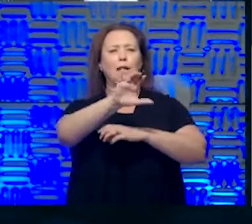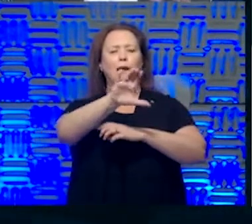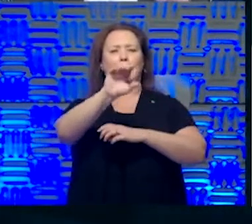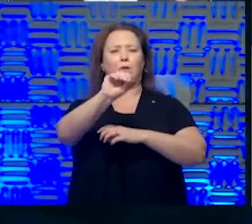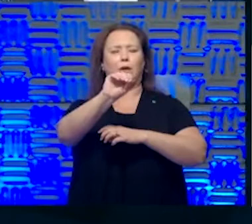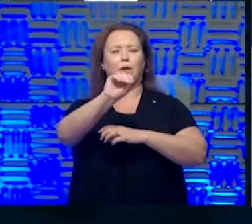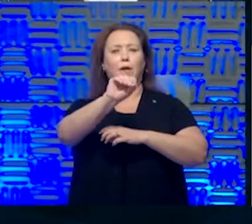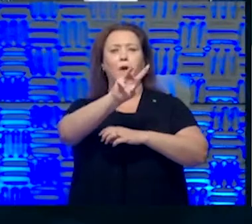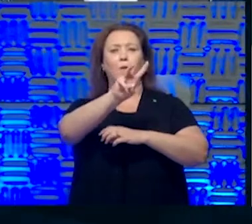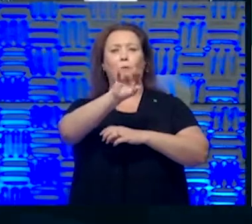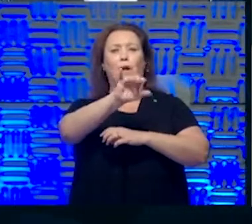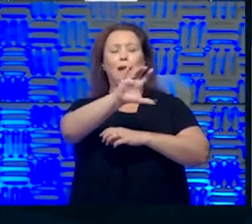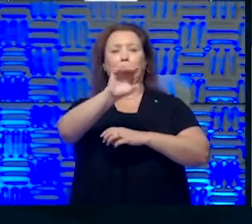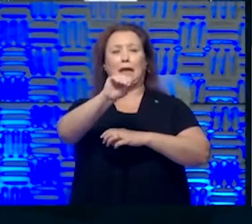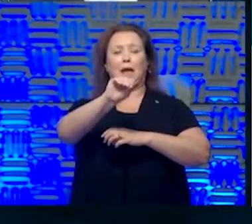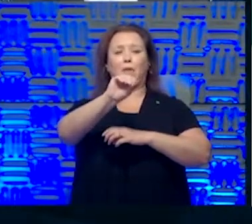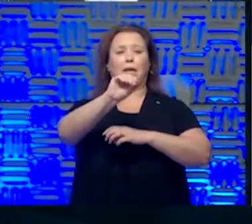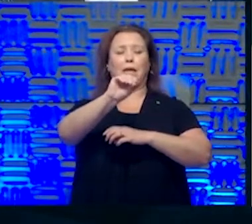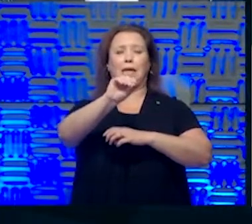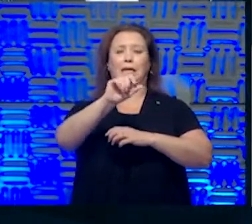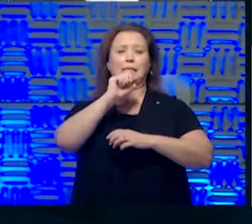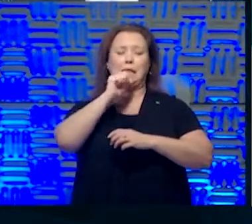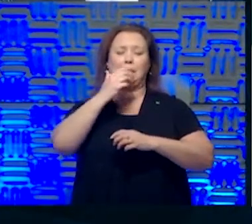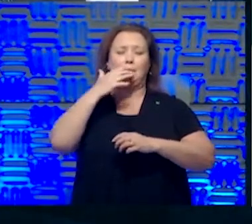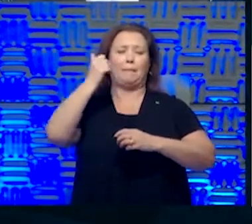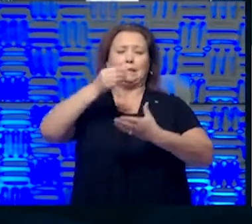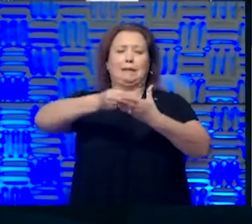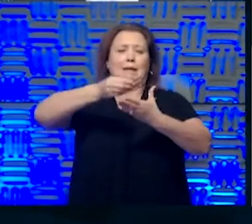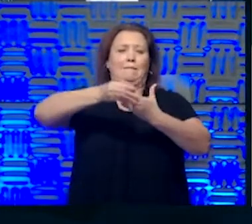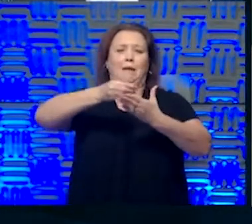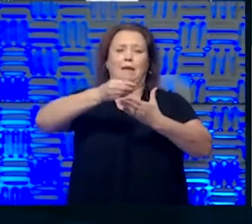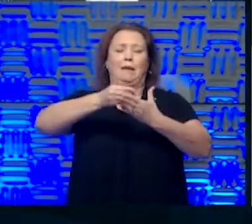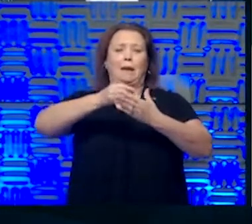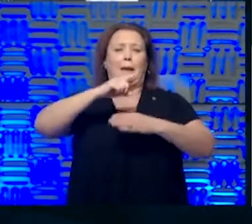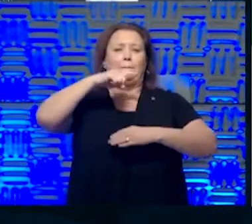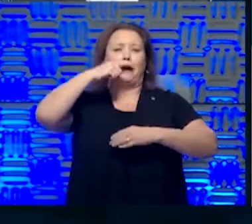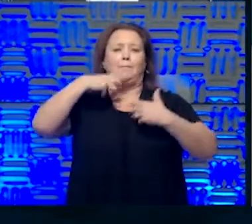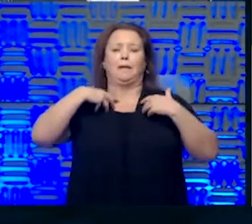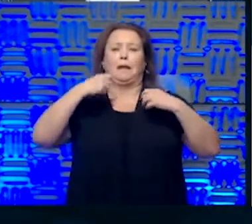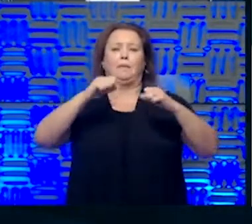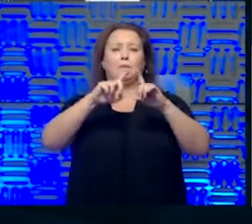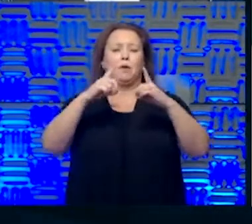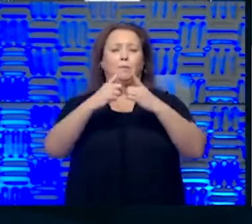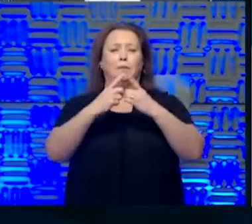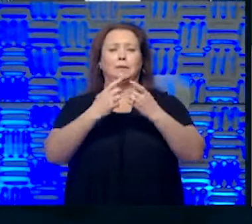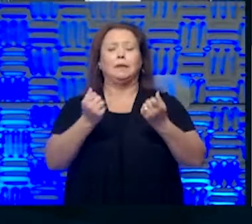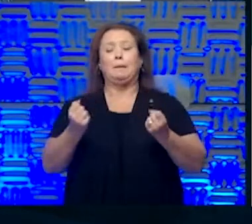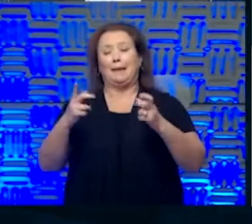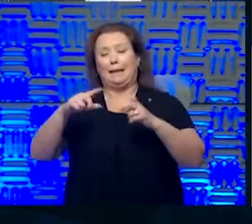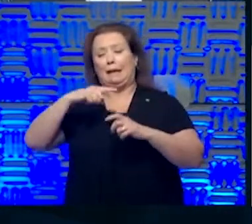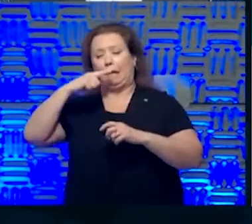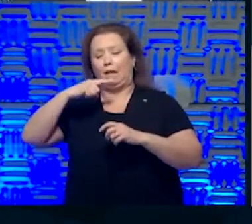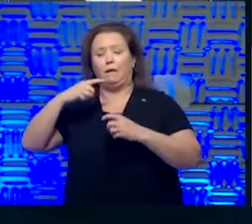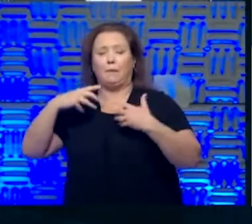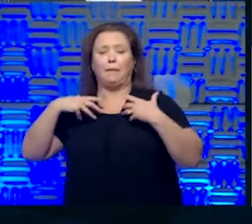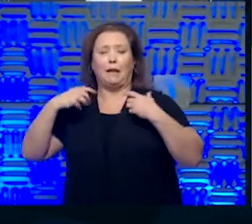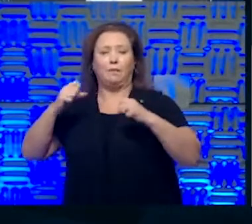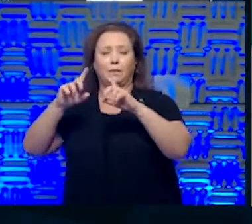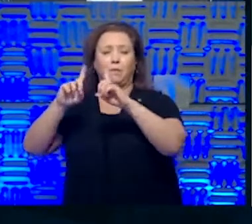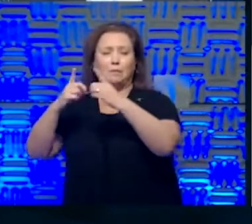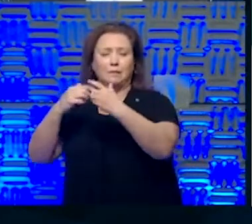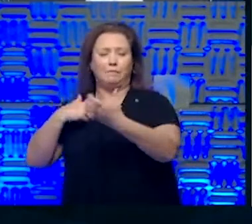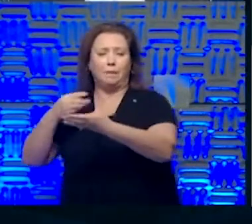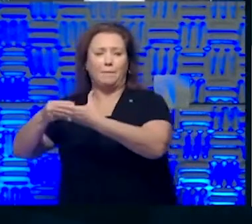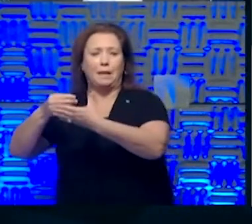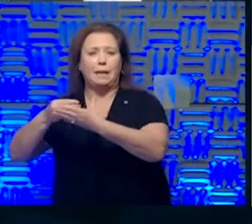Wyandotte County is not the best funded public health department in the world, and a lot of public health departments aren't. But we knew we needed to